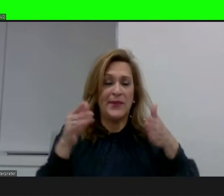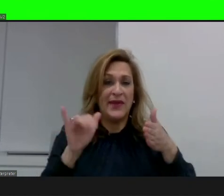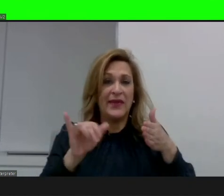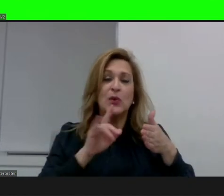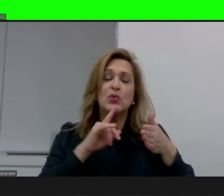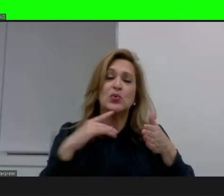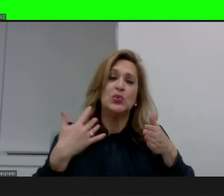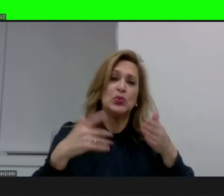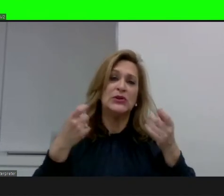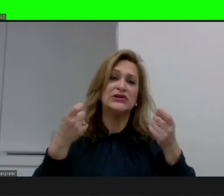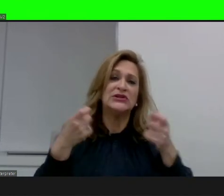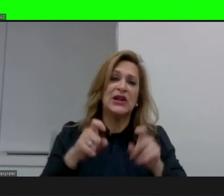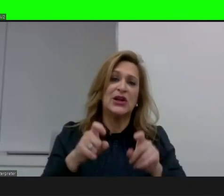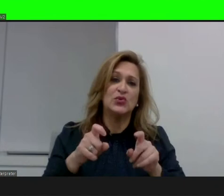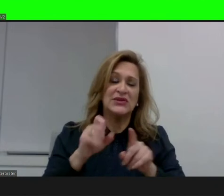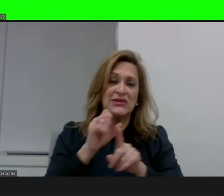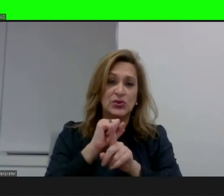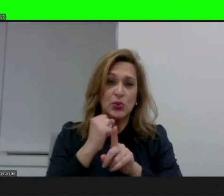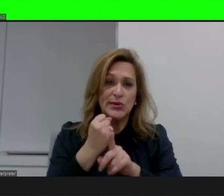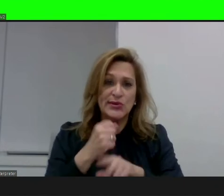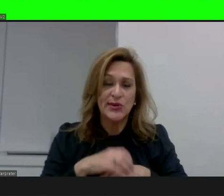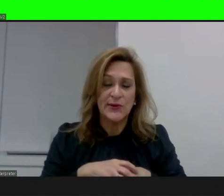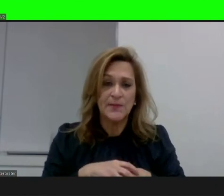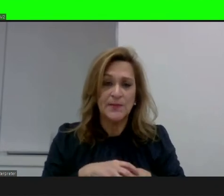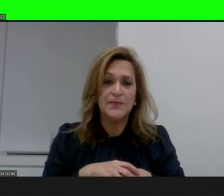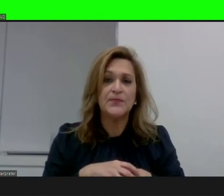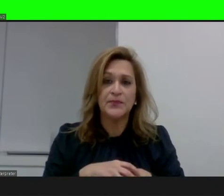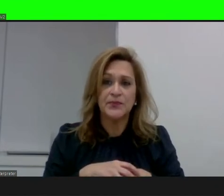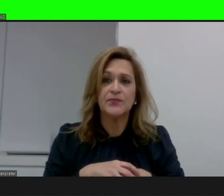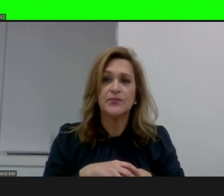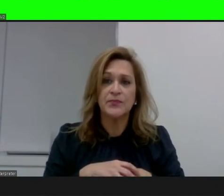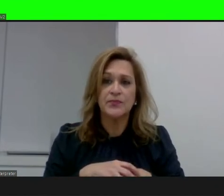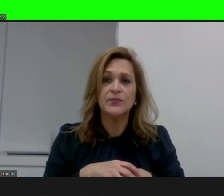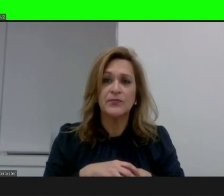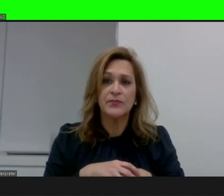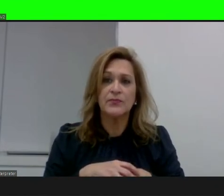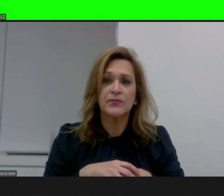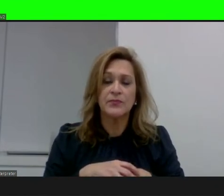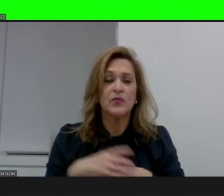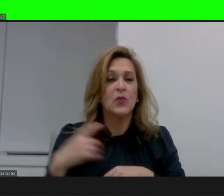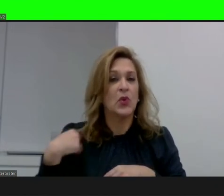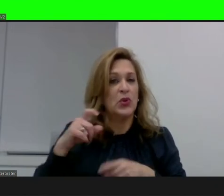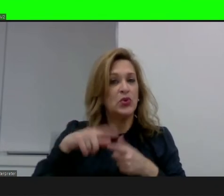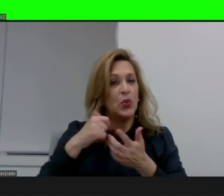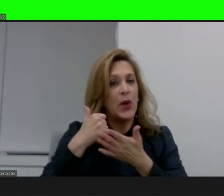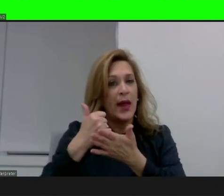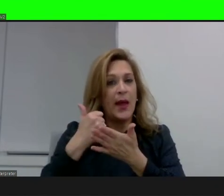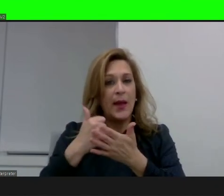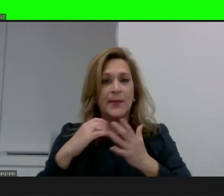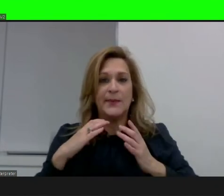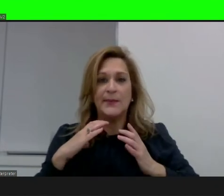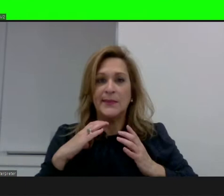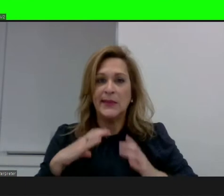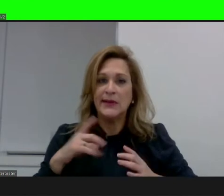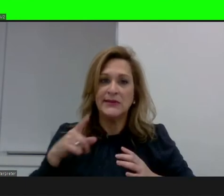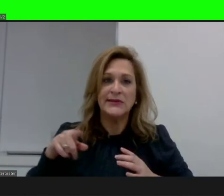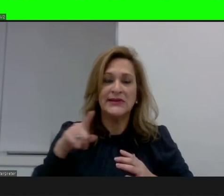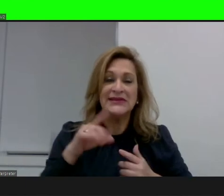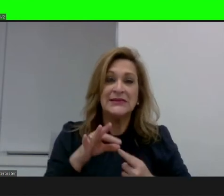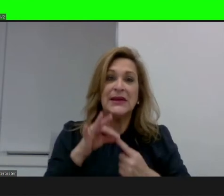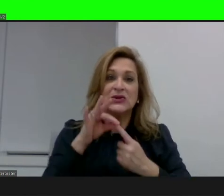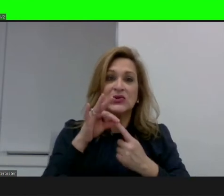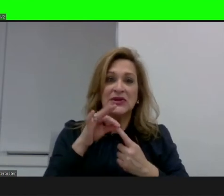dangerous situation, and we need to help these customers, especially the disabled and seniors. We have